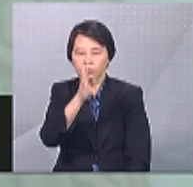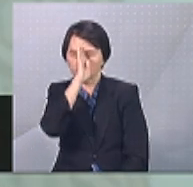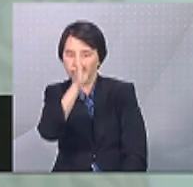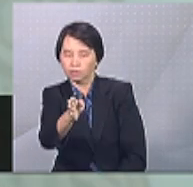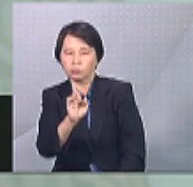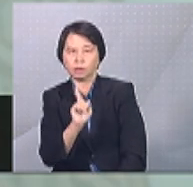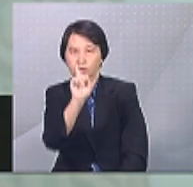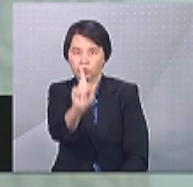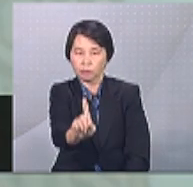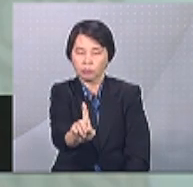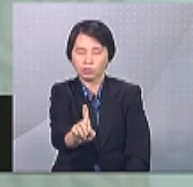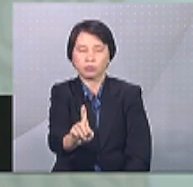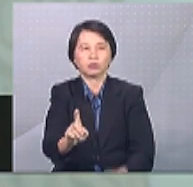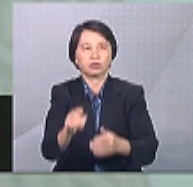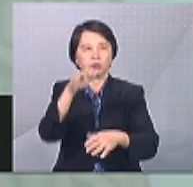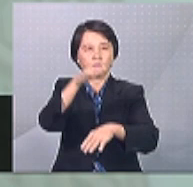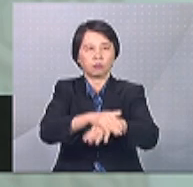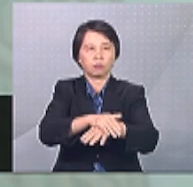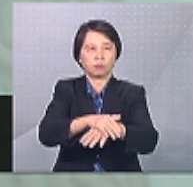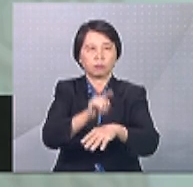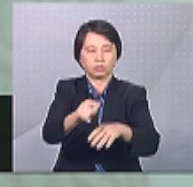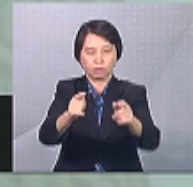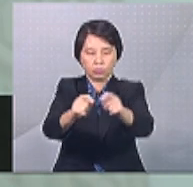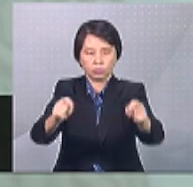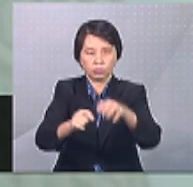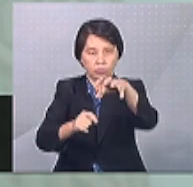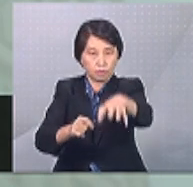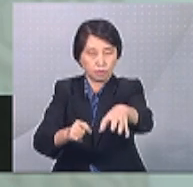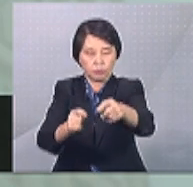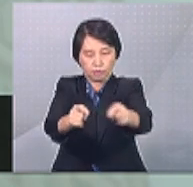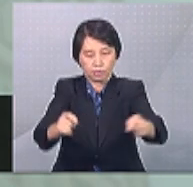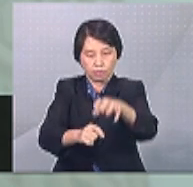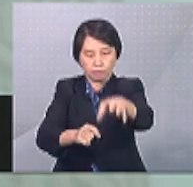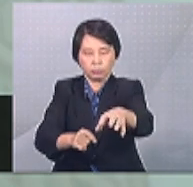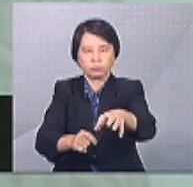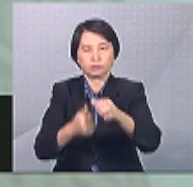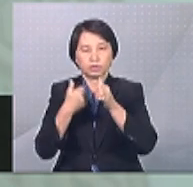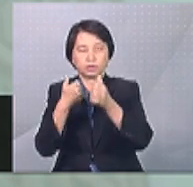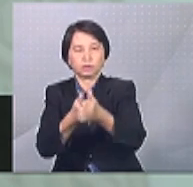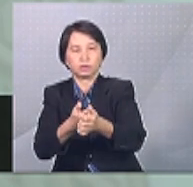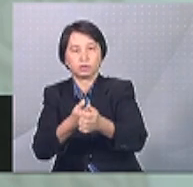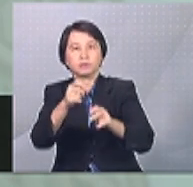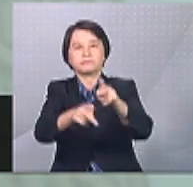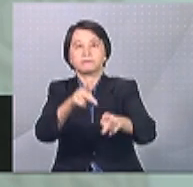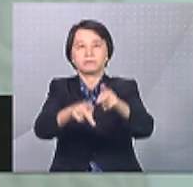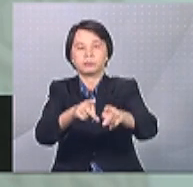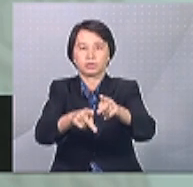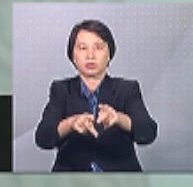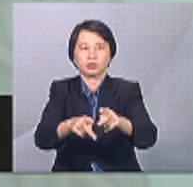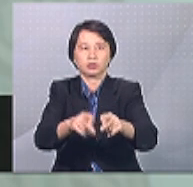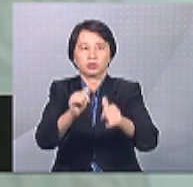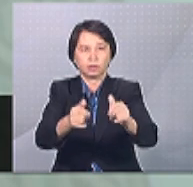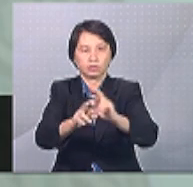approach. Screening based on the target of location as well as based on the people, the